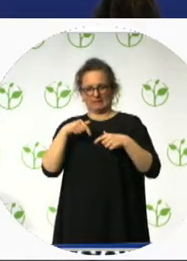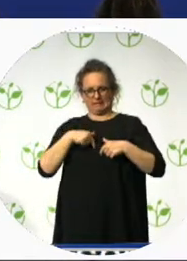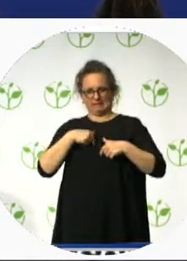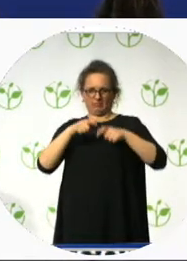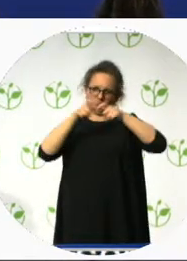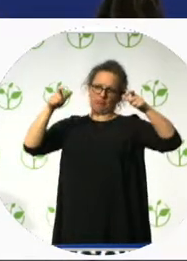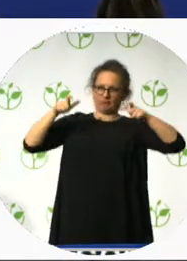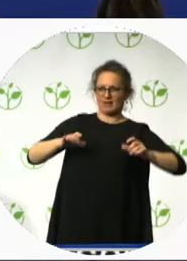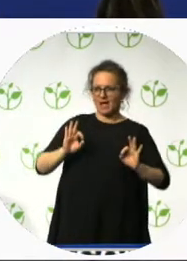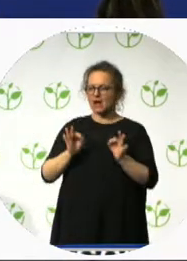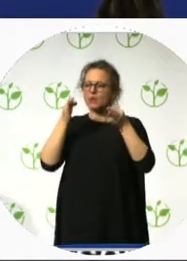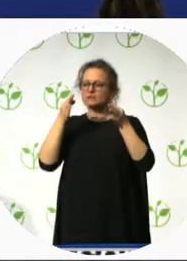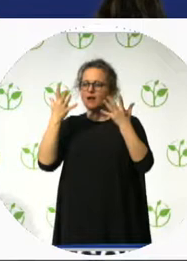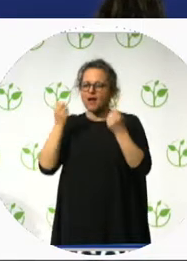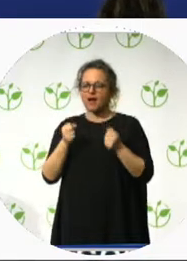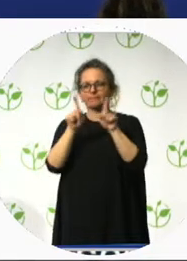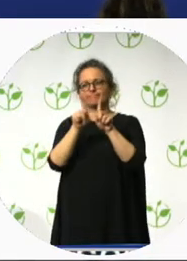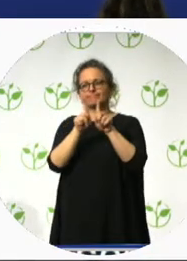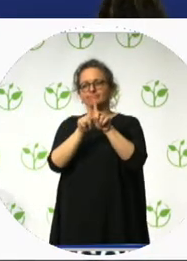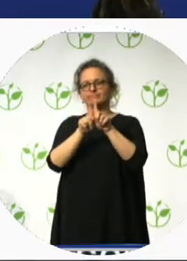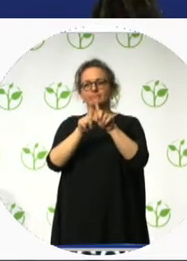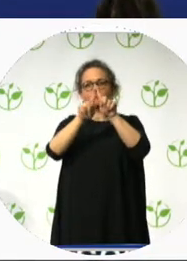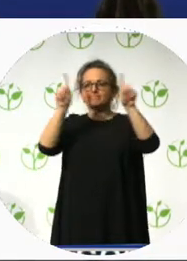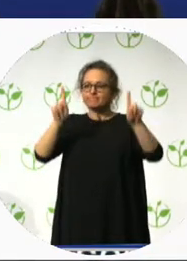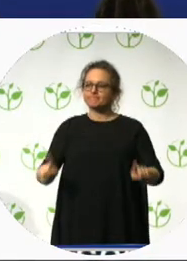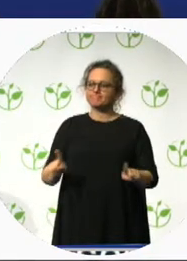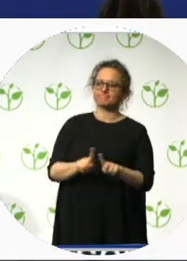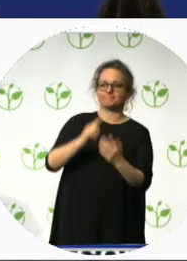for their life at work. And